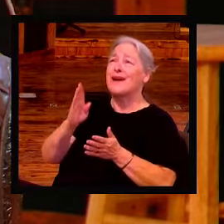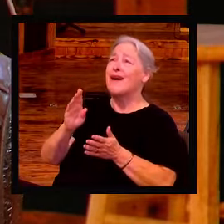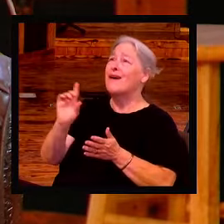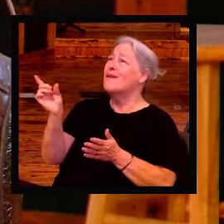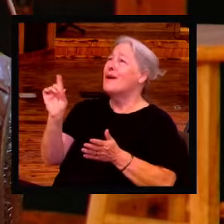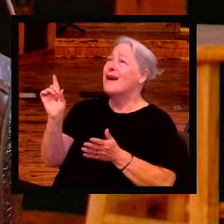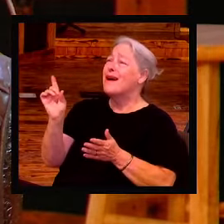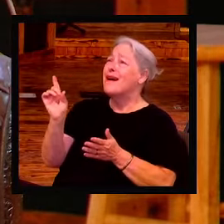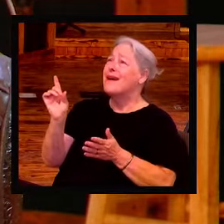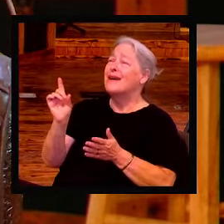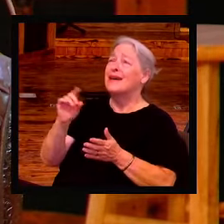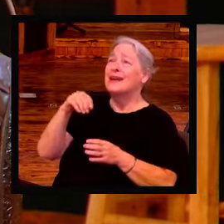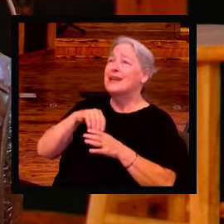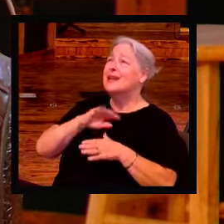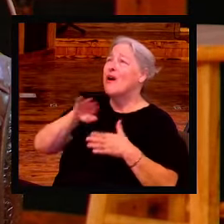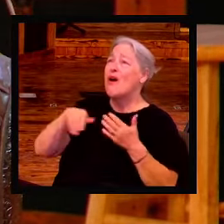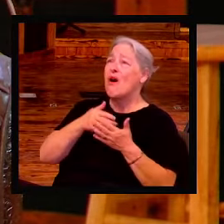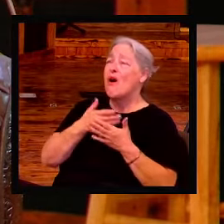this?